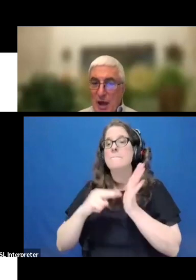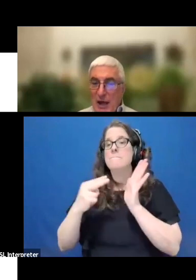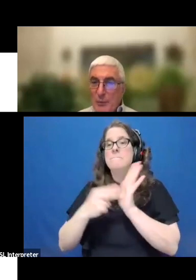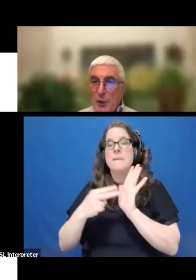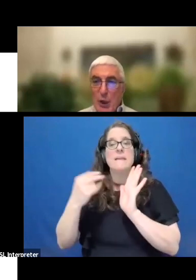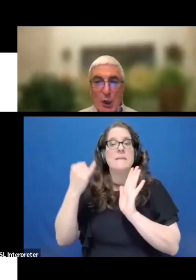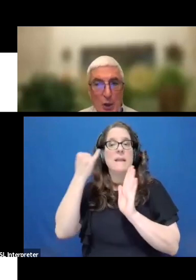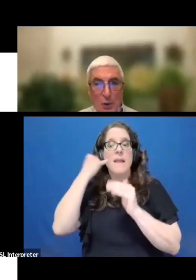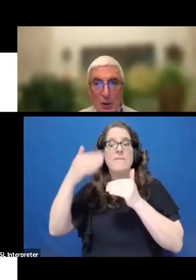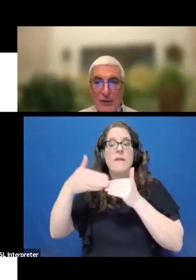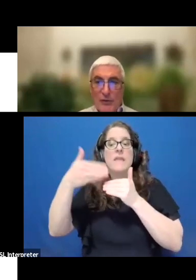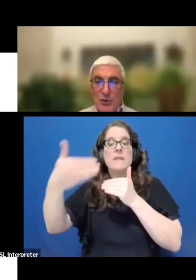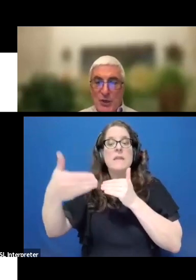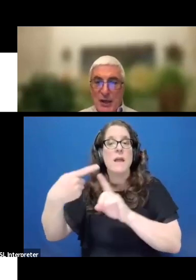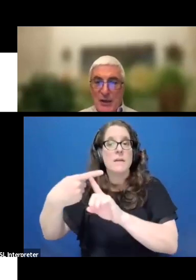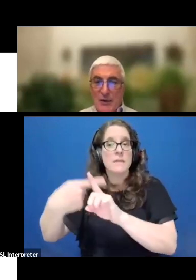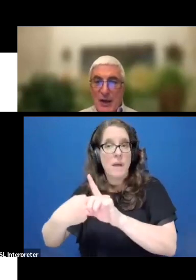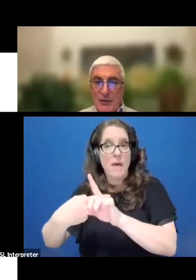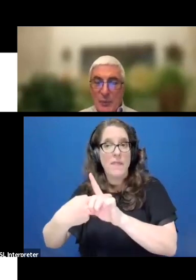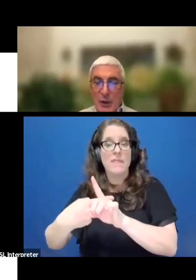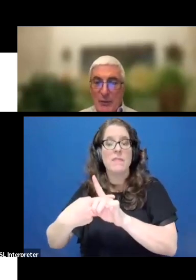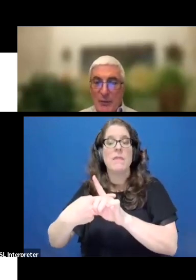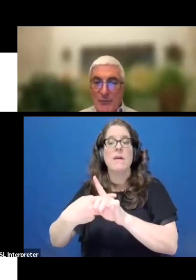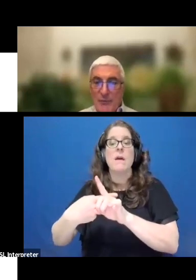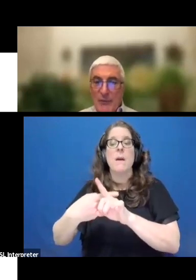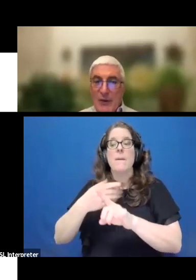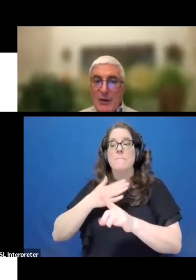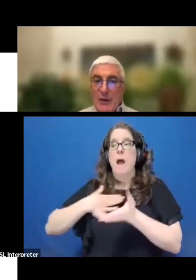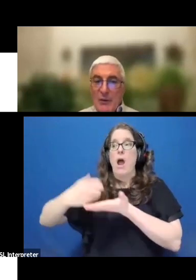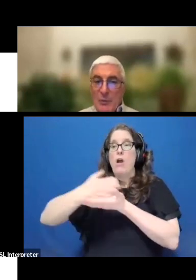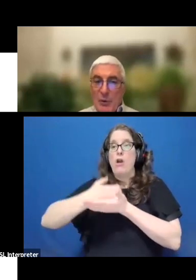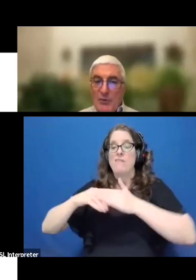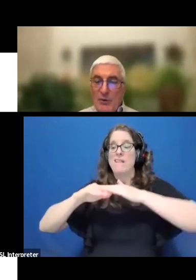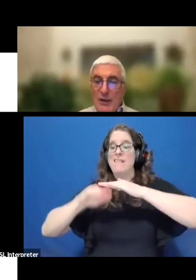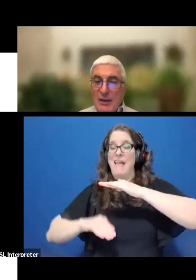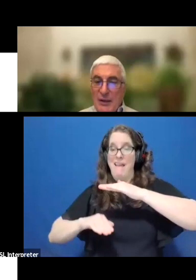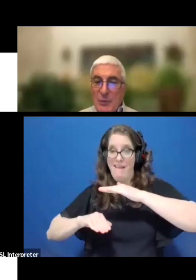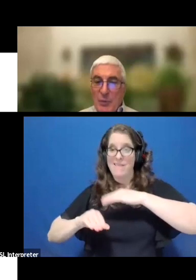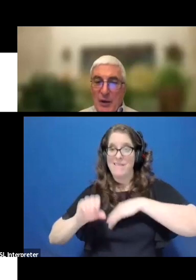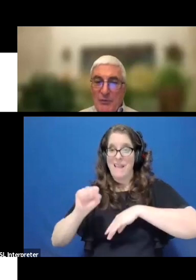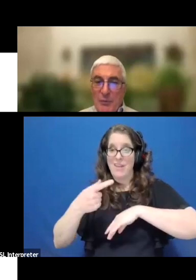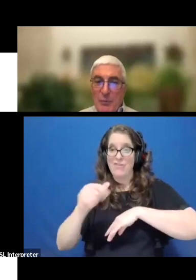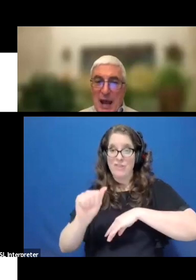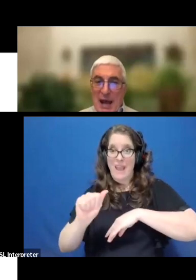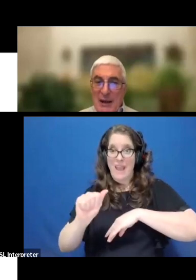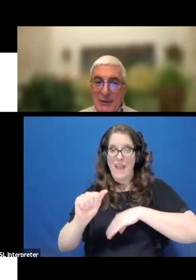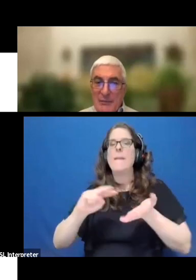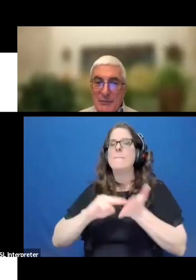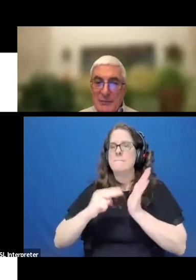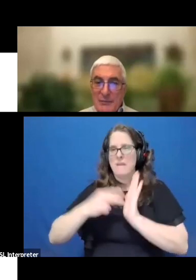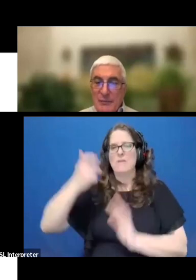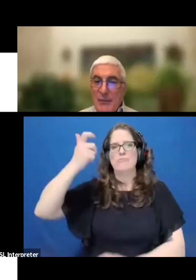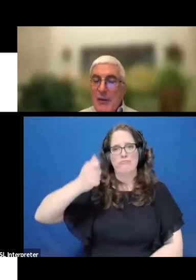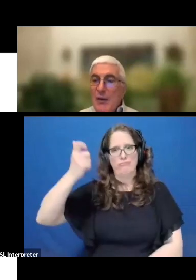drop back below SGA the next month, the person can get the benefit